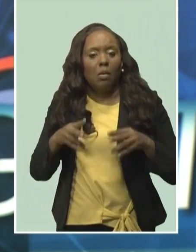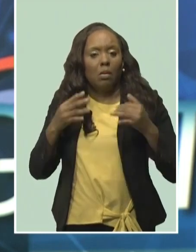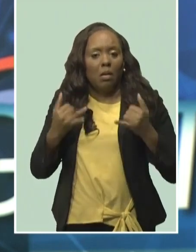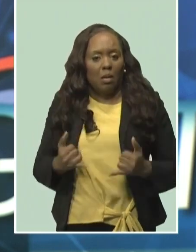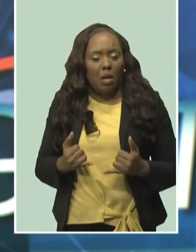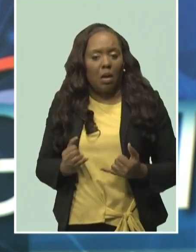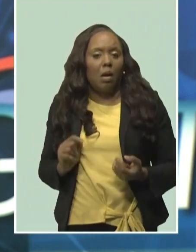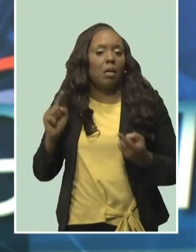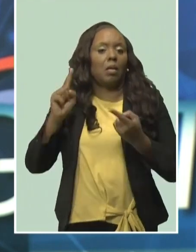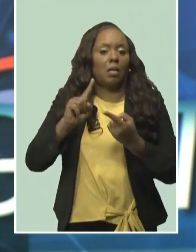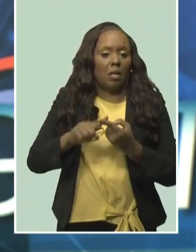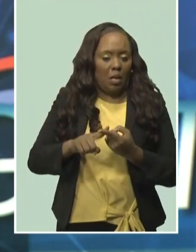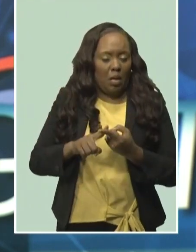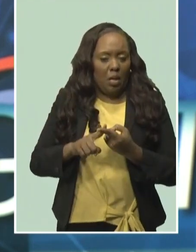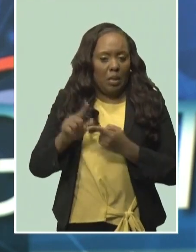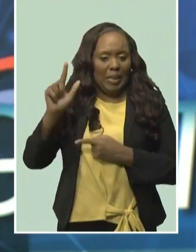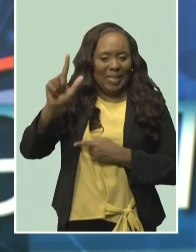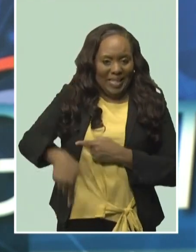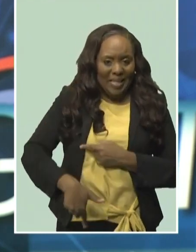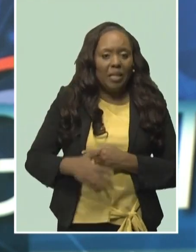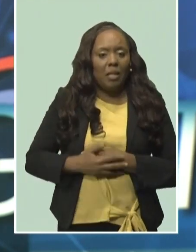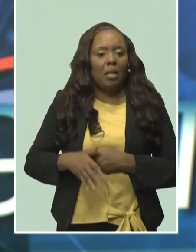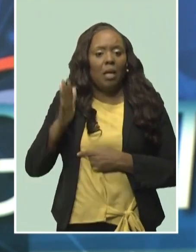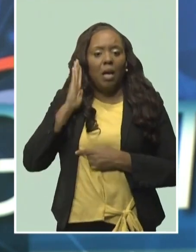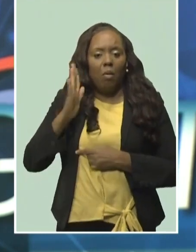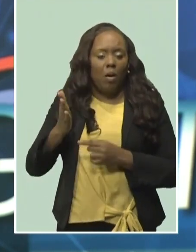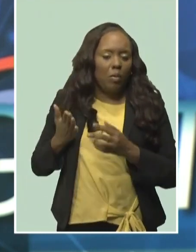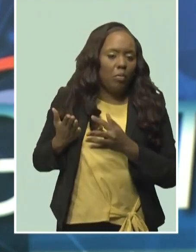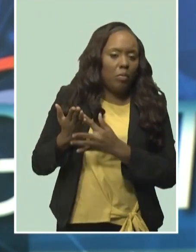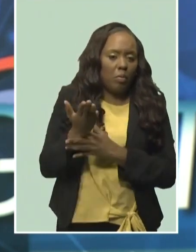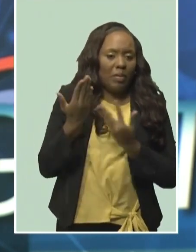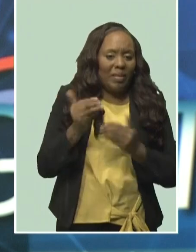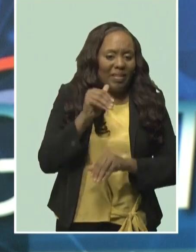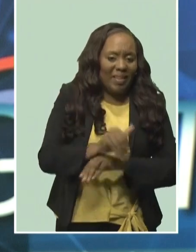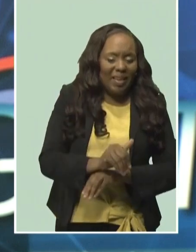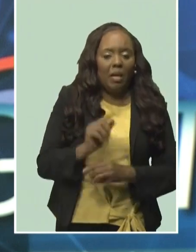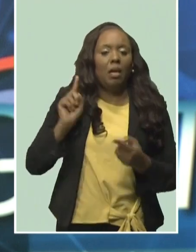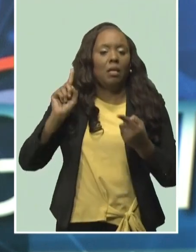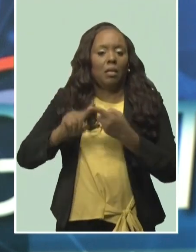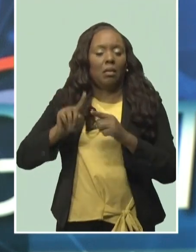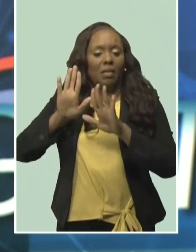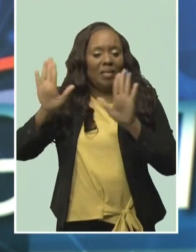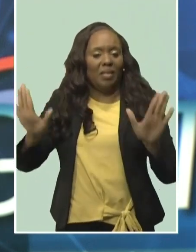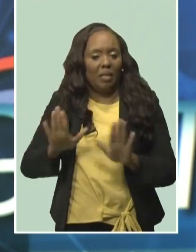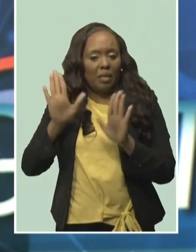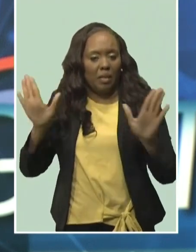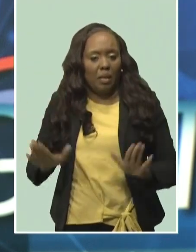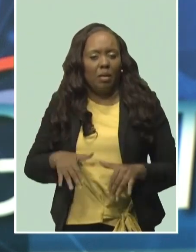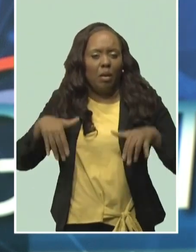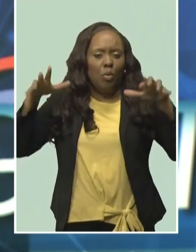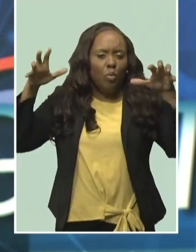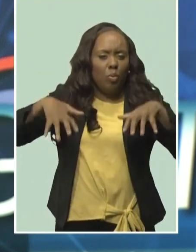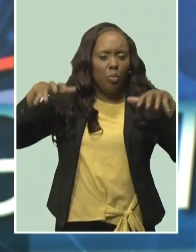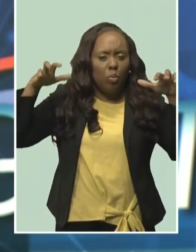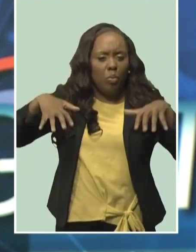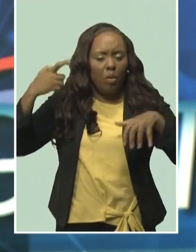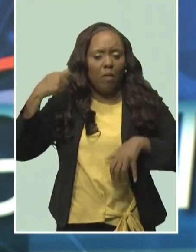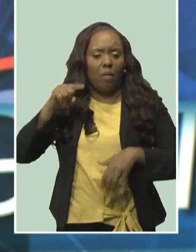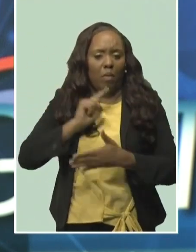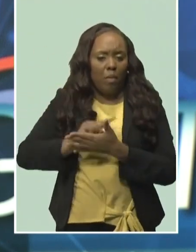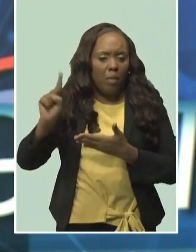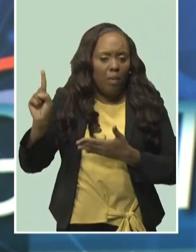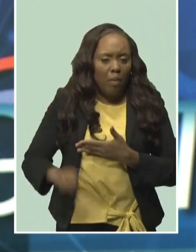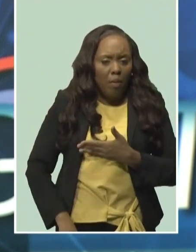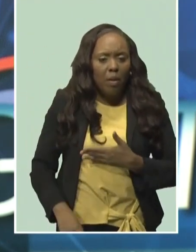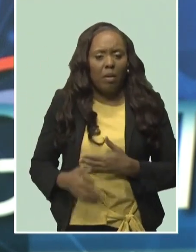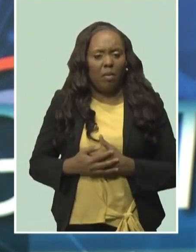a confluent pattern will affect the island throughout tonight into Sunday. Wet conditions are forecast for the weekend